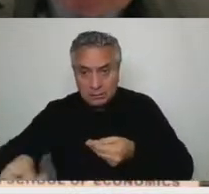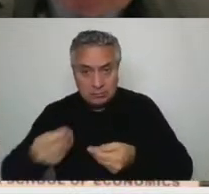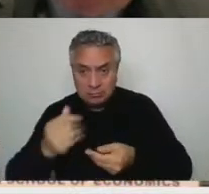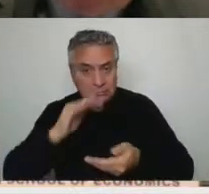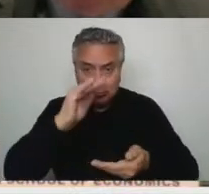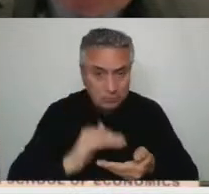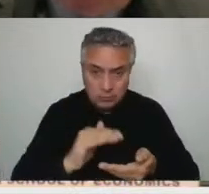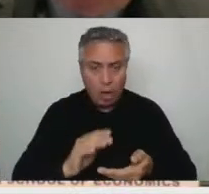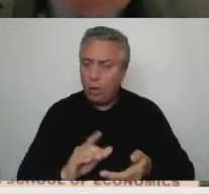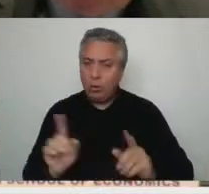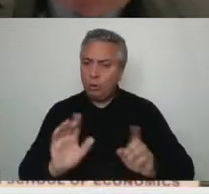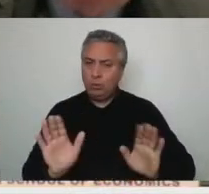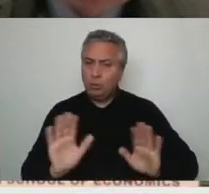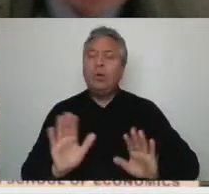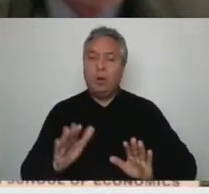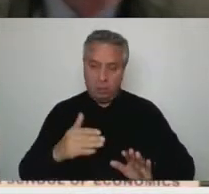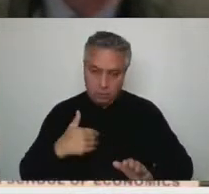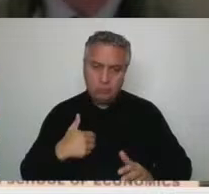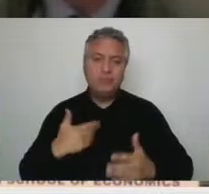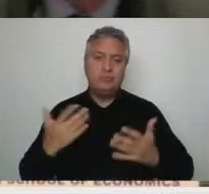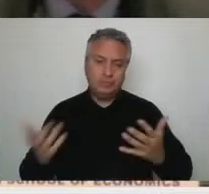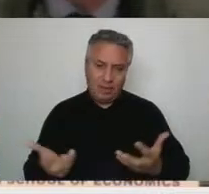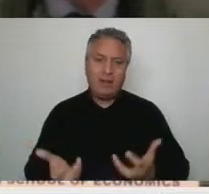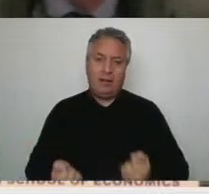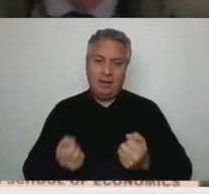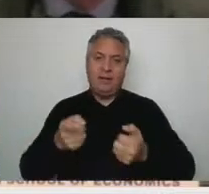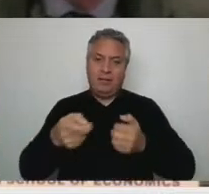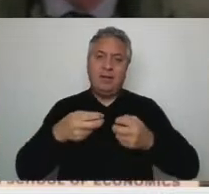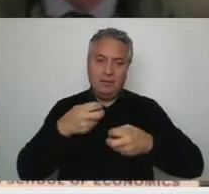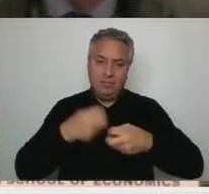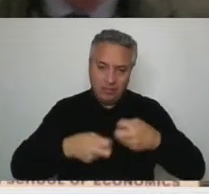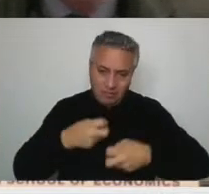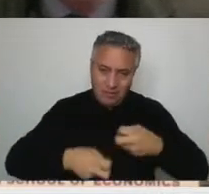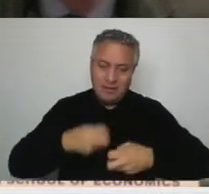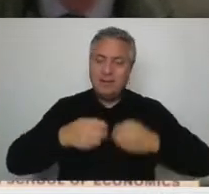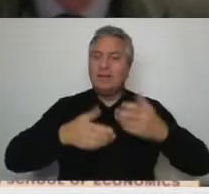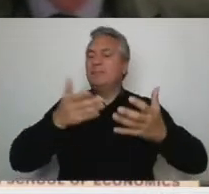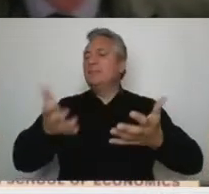life expectancy, and we are having a problem with life